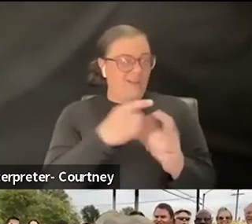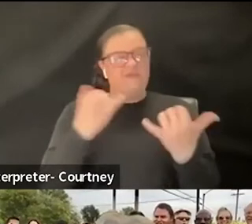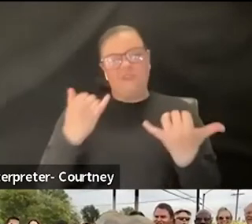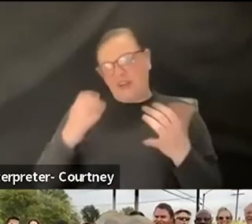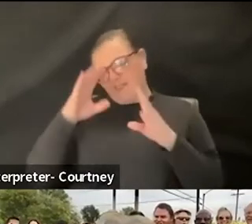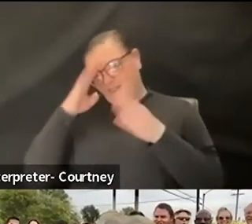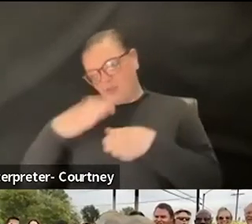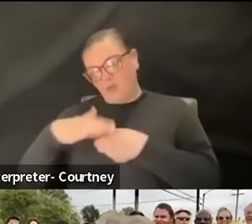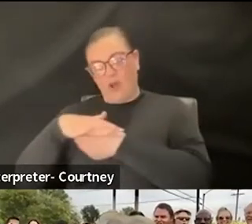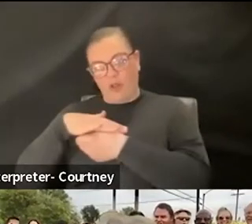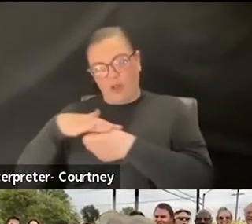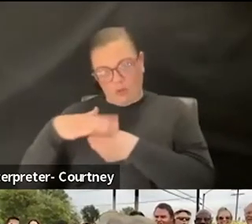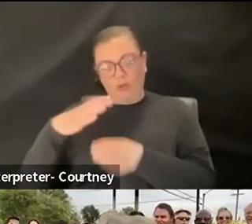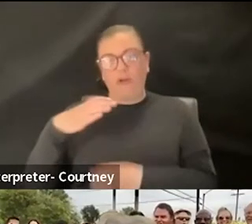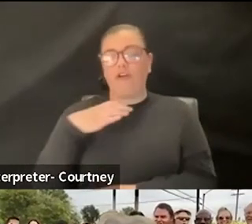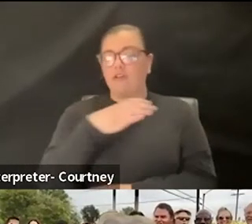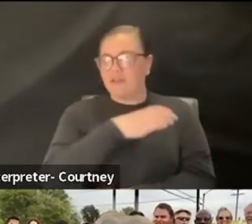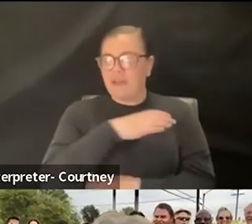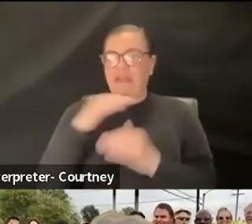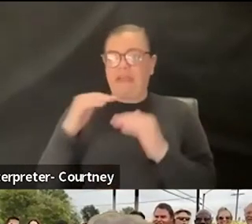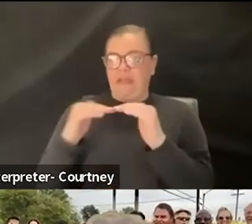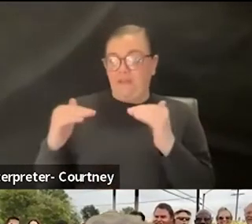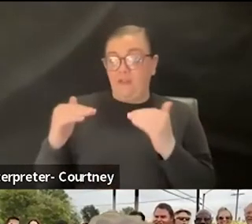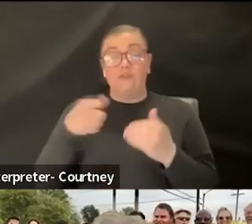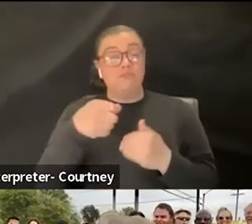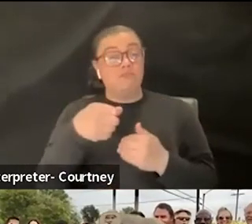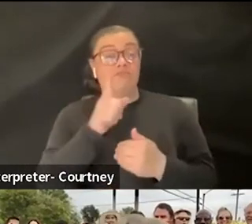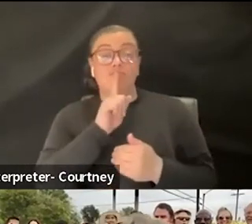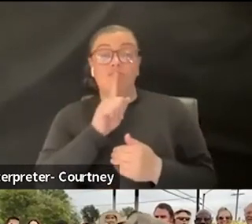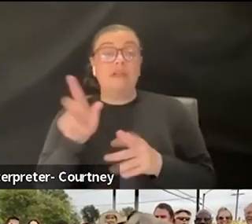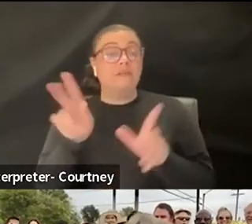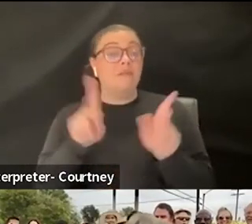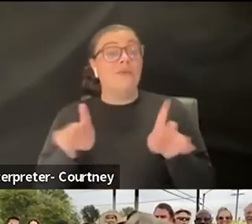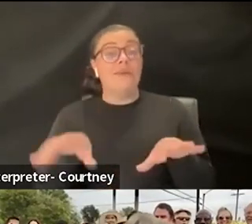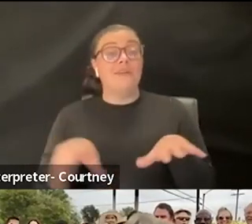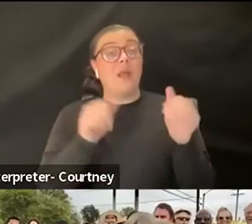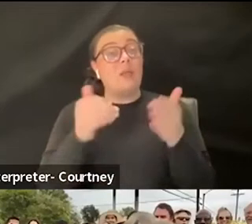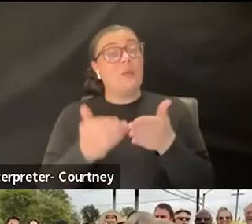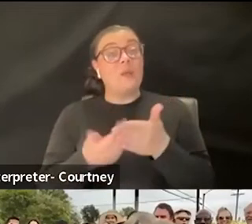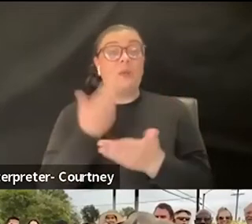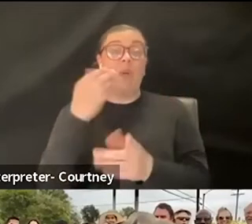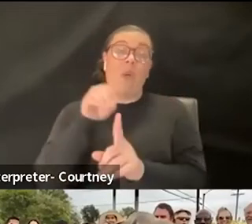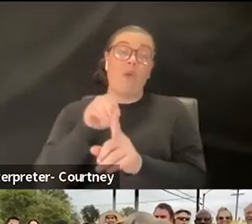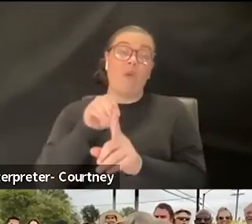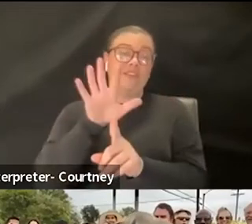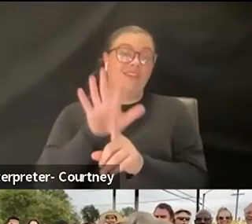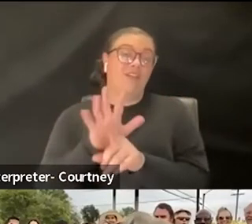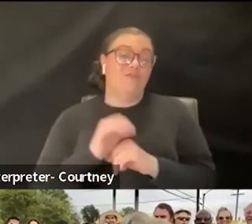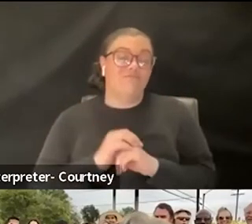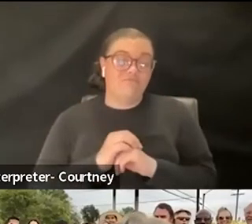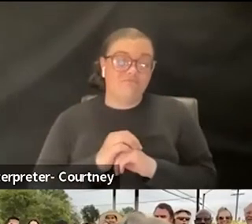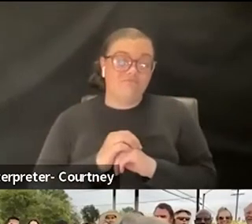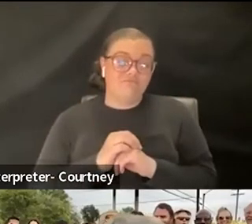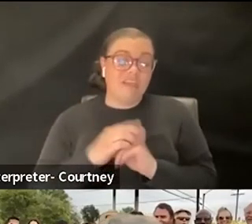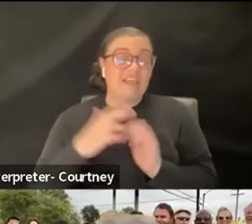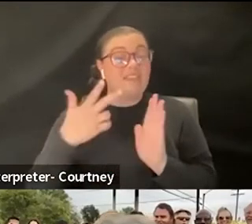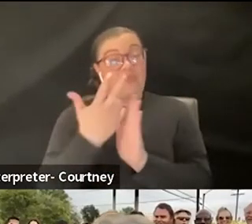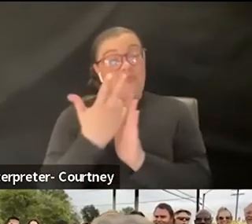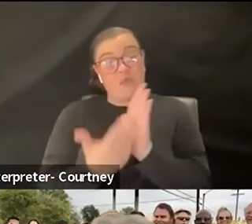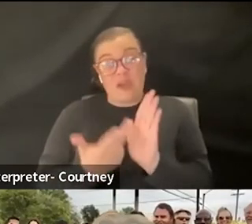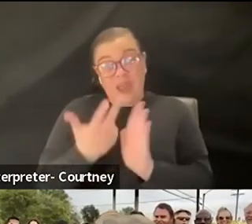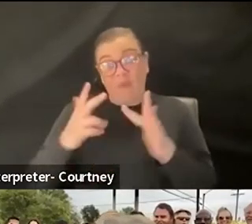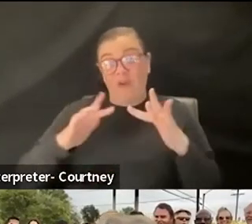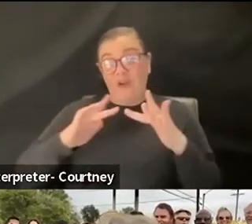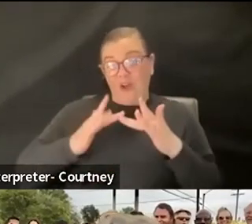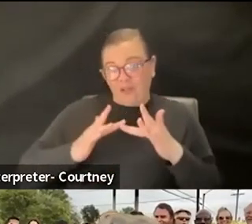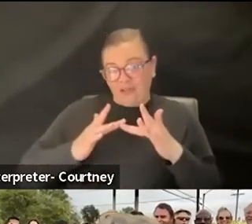take the new and improved orientation. It's a 3-hour online presentation. I just did it recently and I learned a ton, and I've